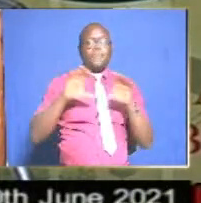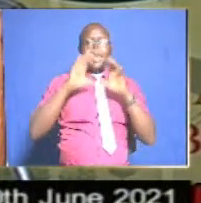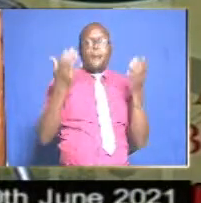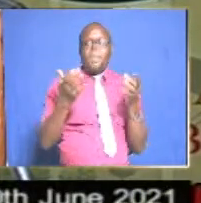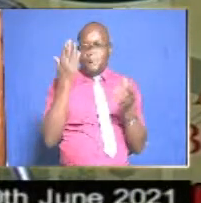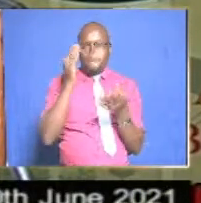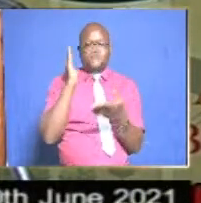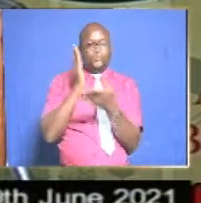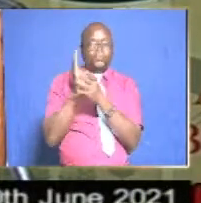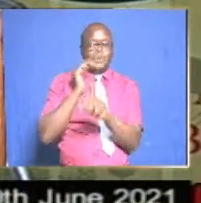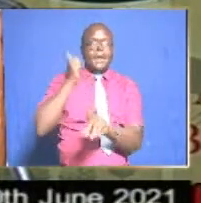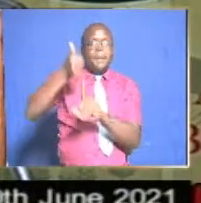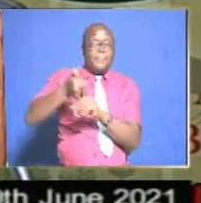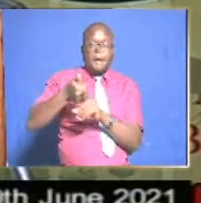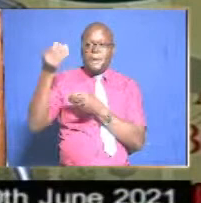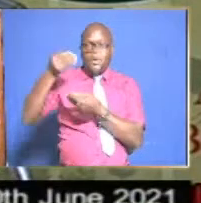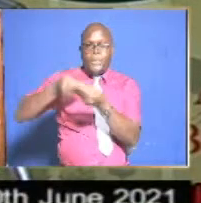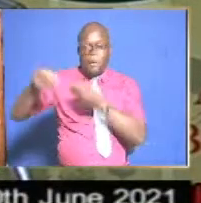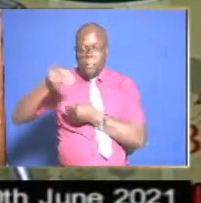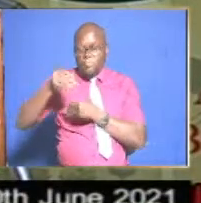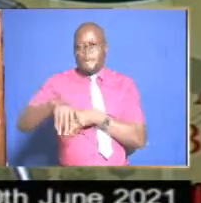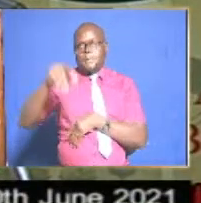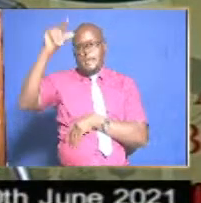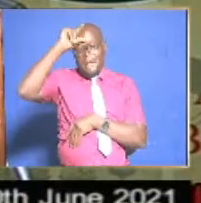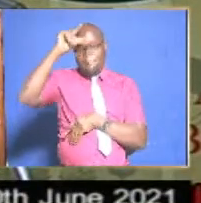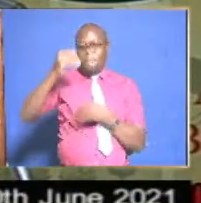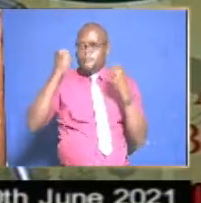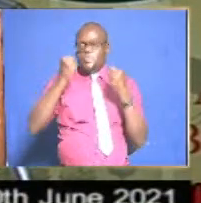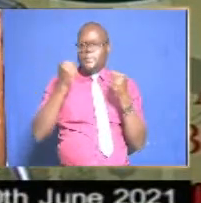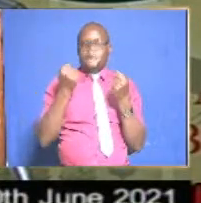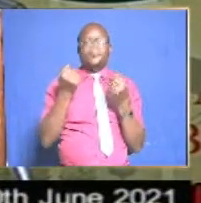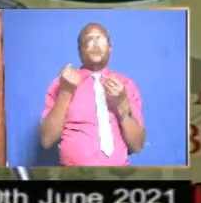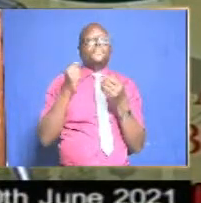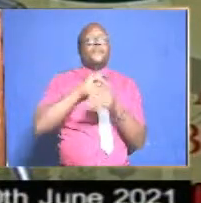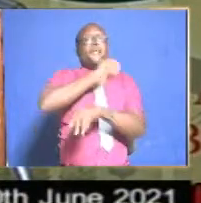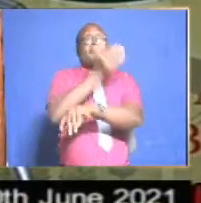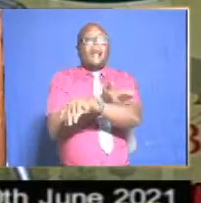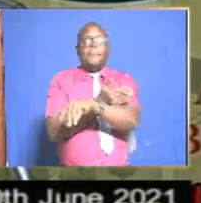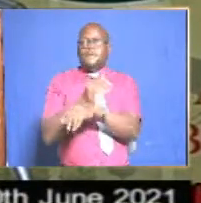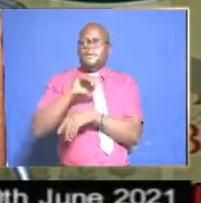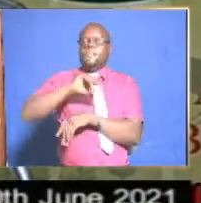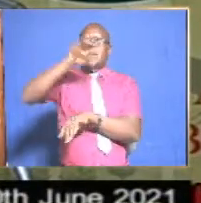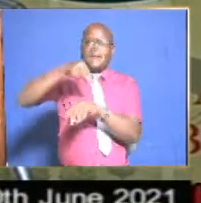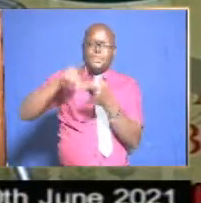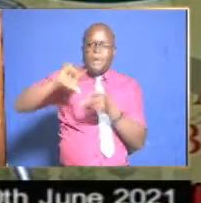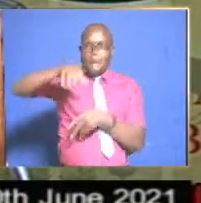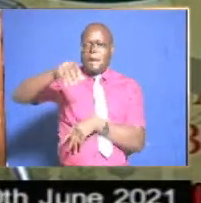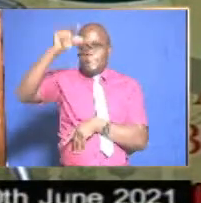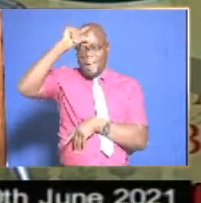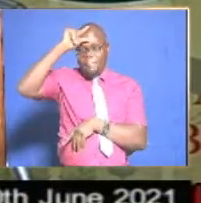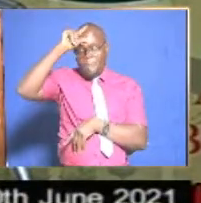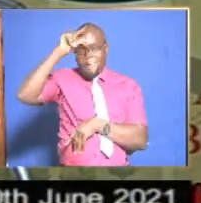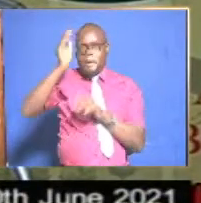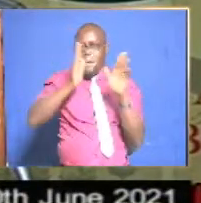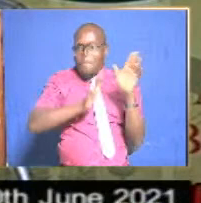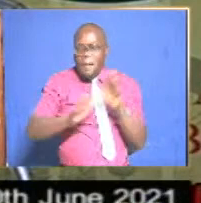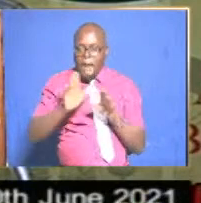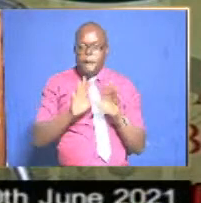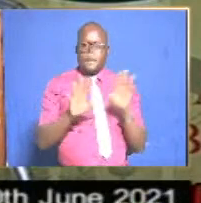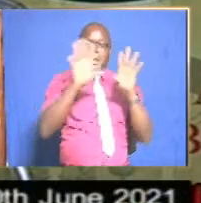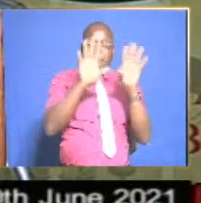economies. In this regard, government will strengthen capacity of national and county government to plan,